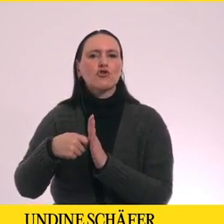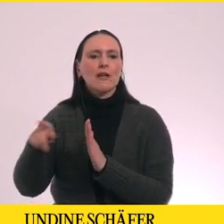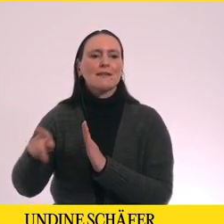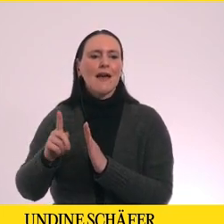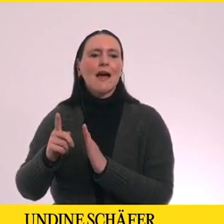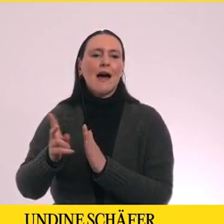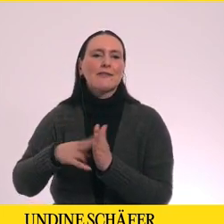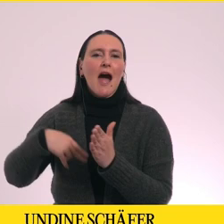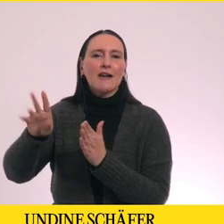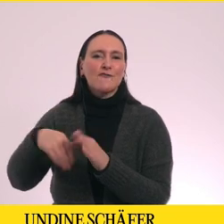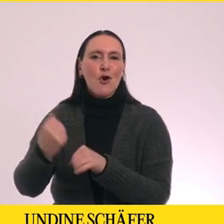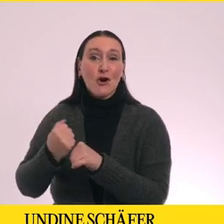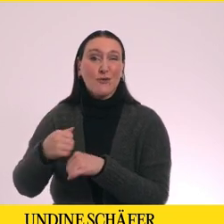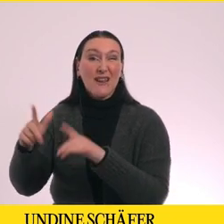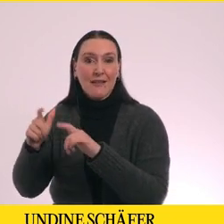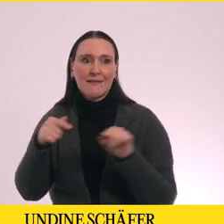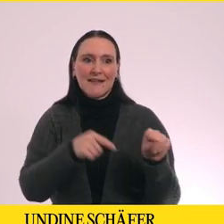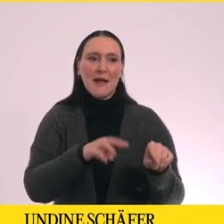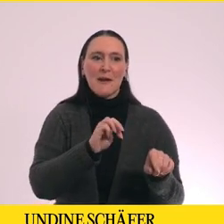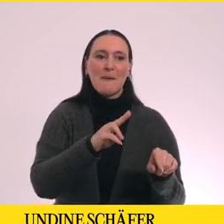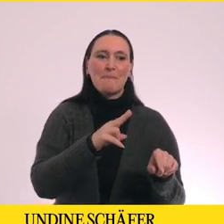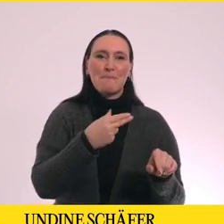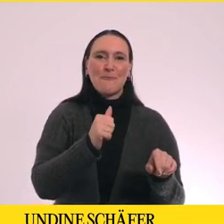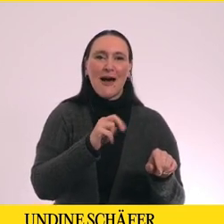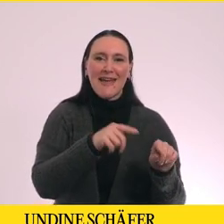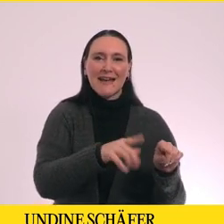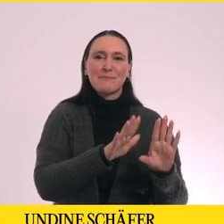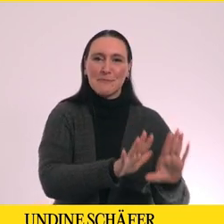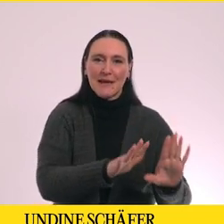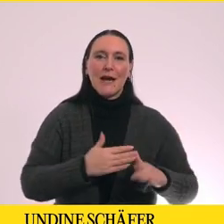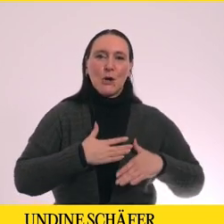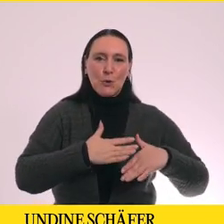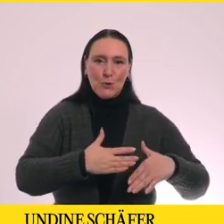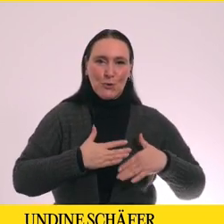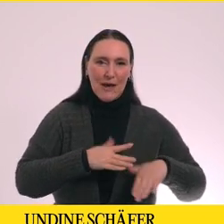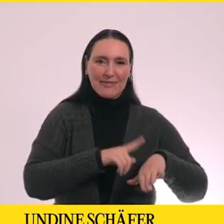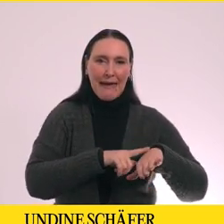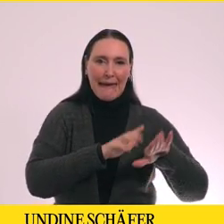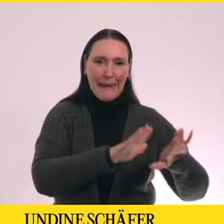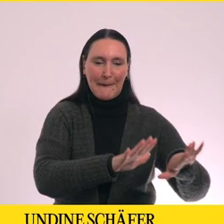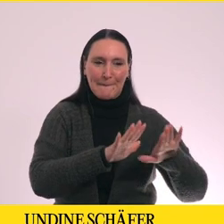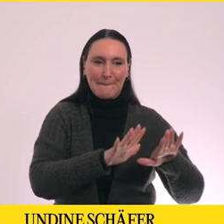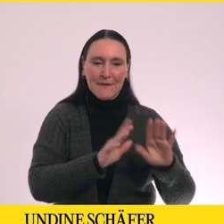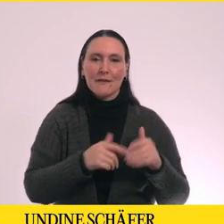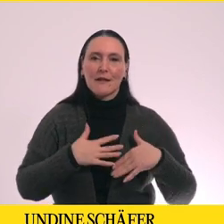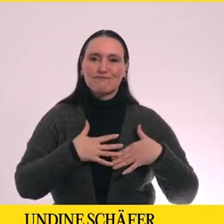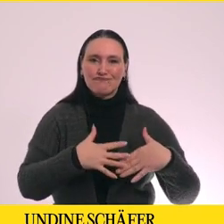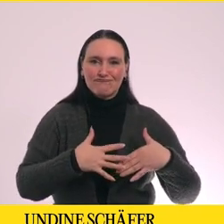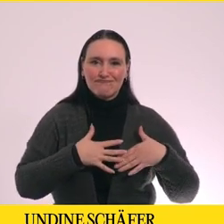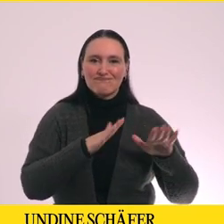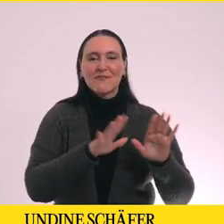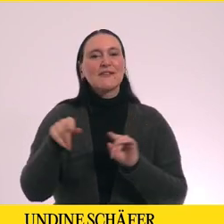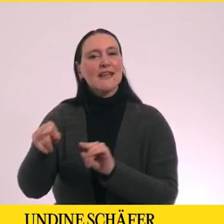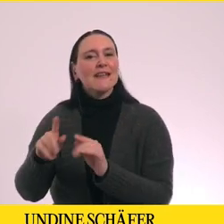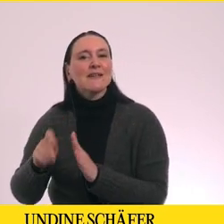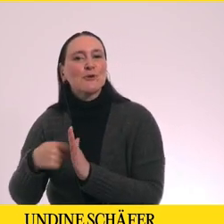to just have some water and recuperate. So just can you tell us something about those broader ideas that inform